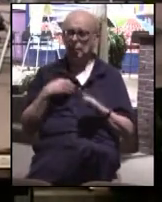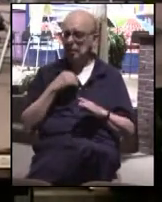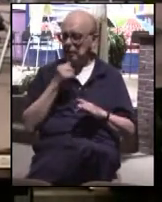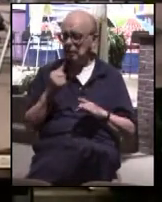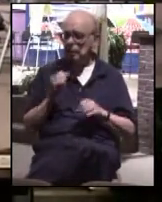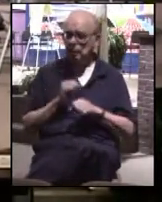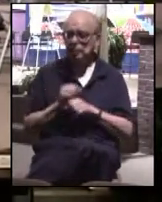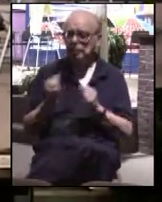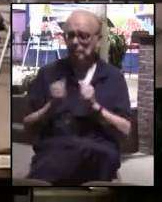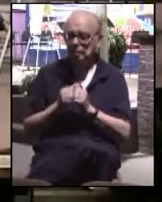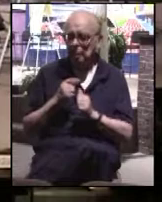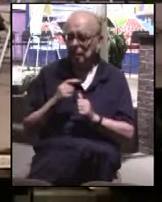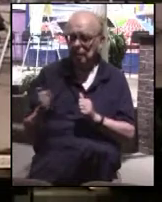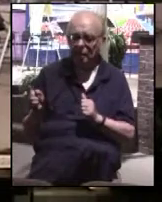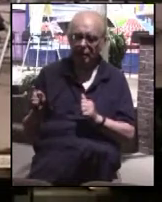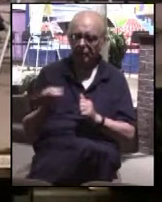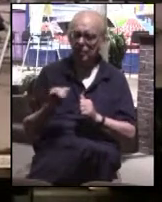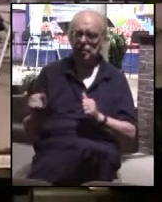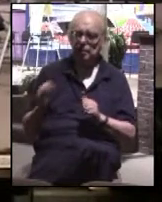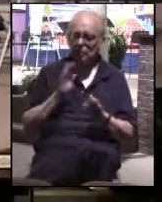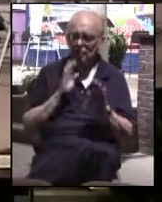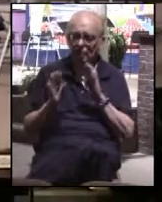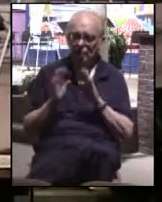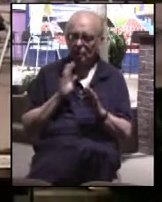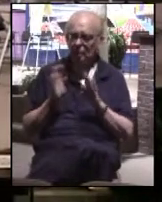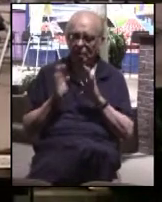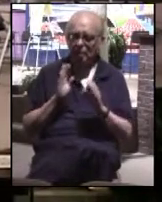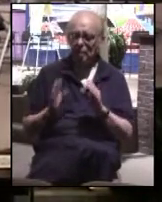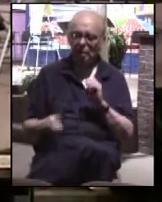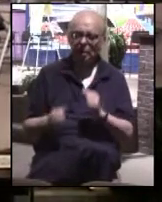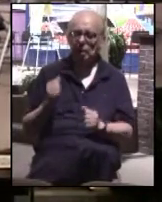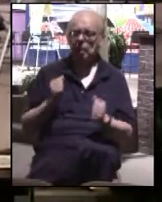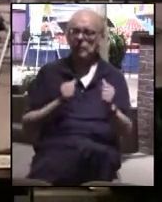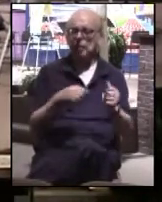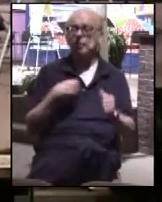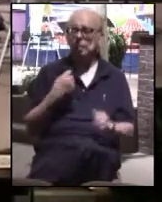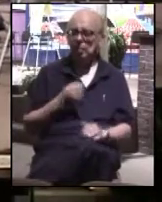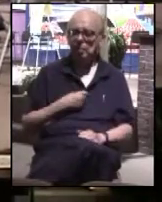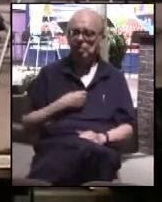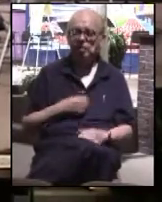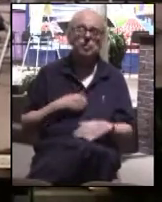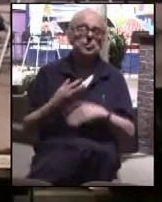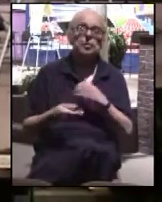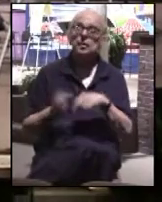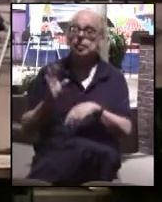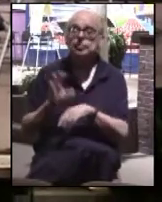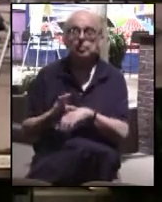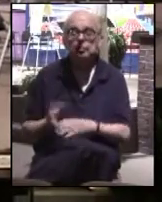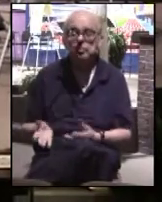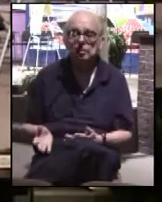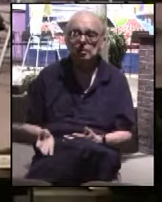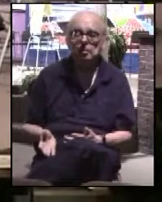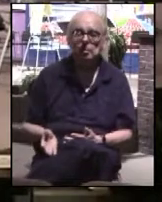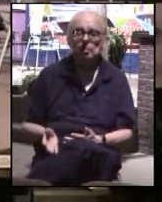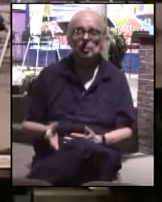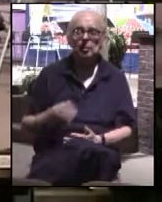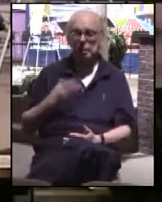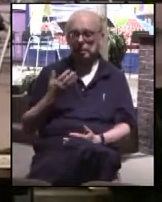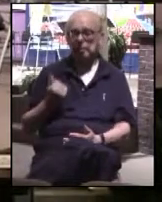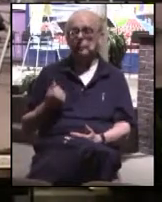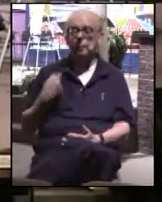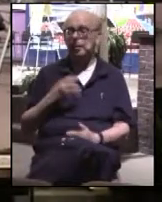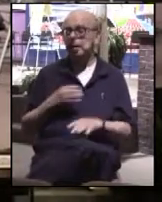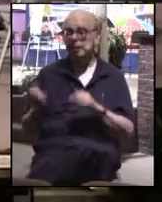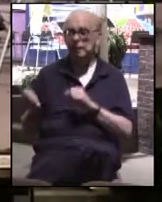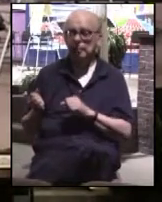dealt with those same frustrations will most likely follow us to the next church before we